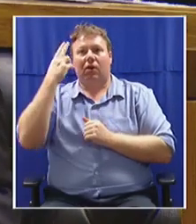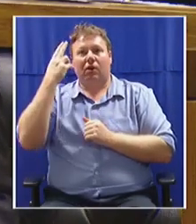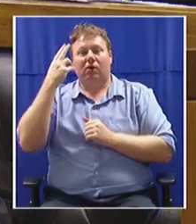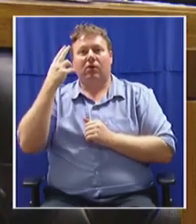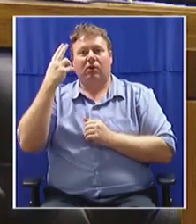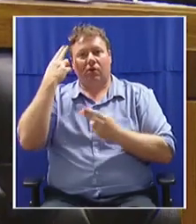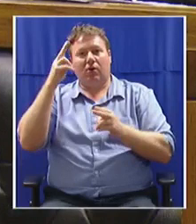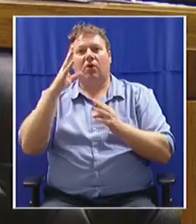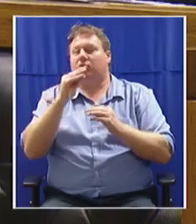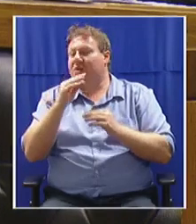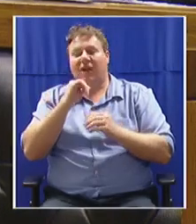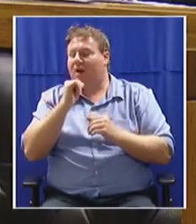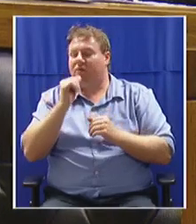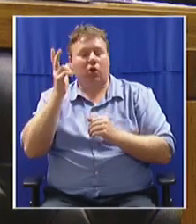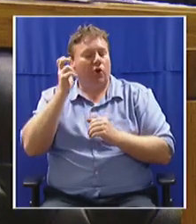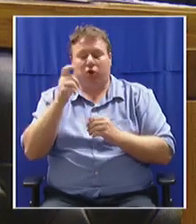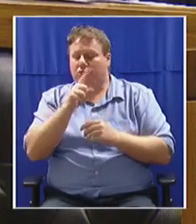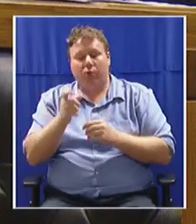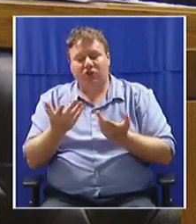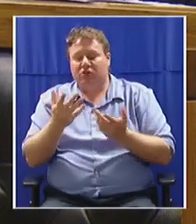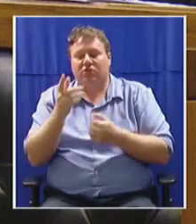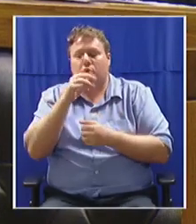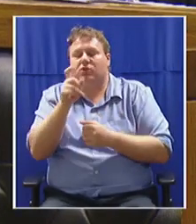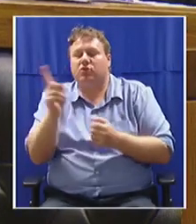question. What is the question?